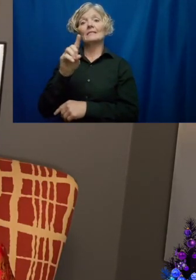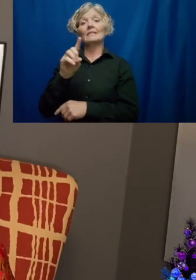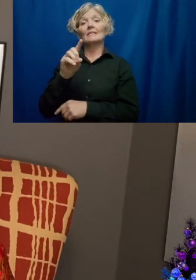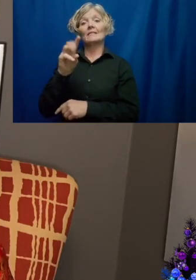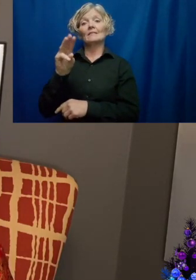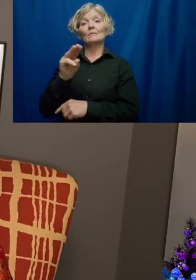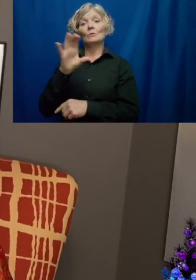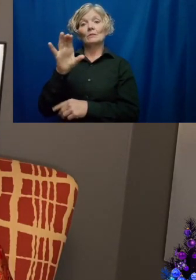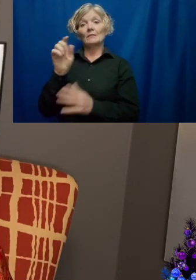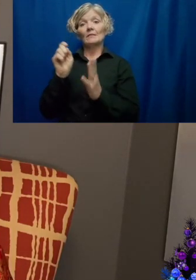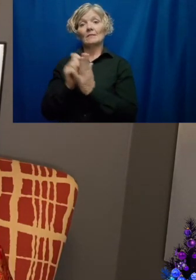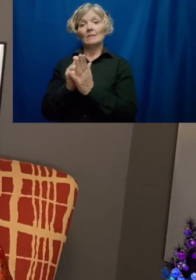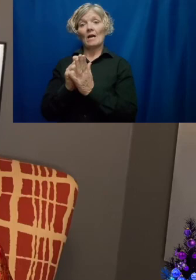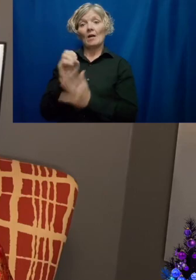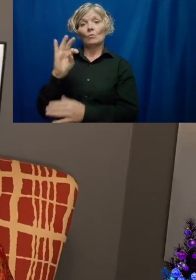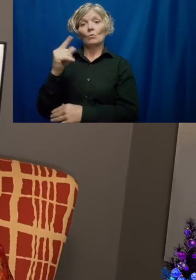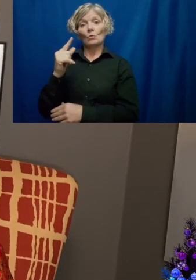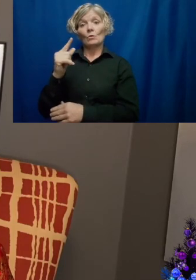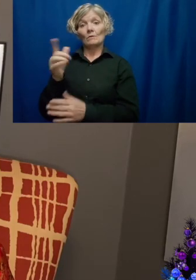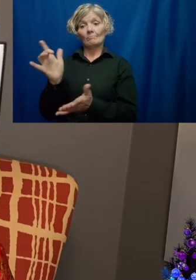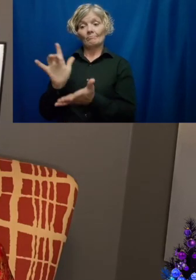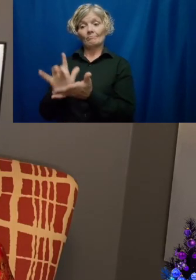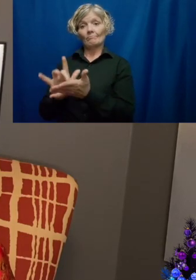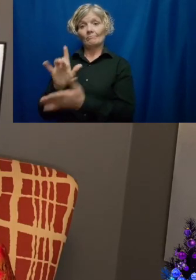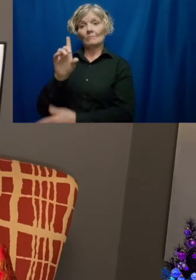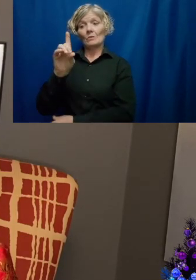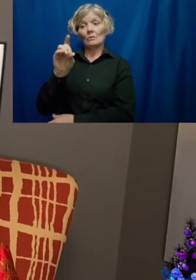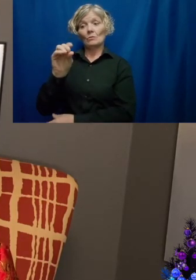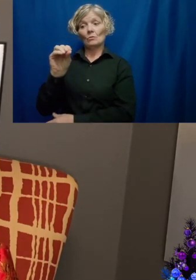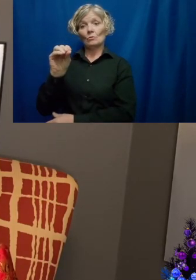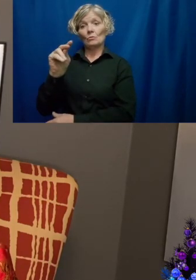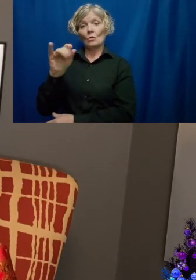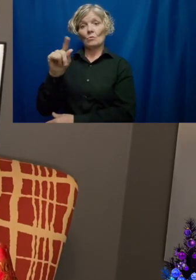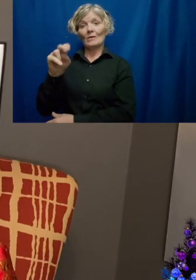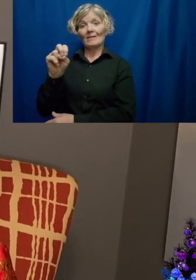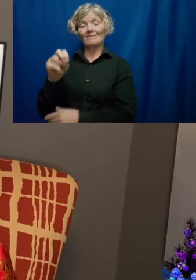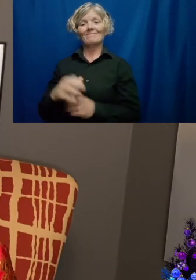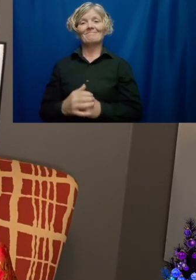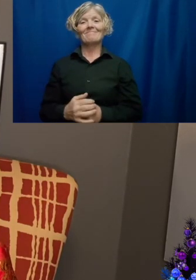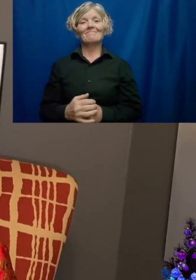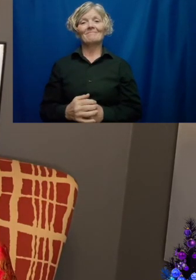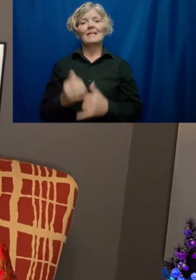website, sdwc.org, and click on the donate button.